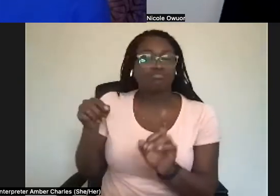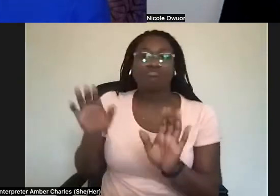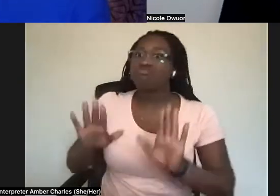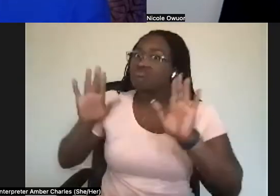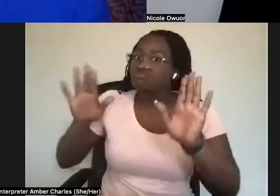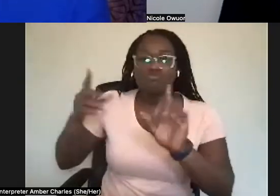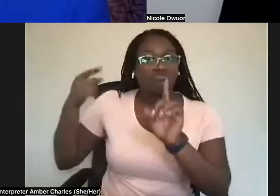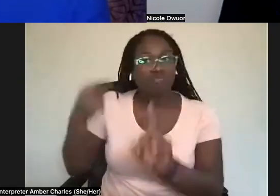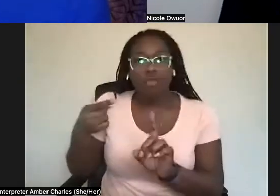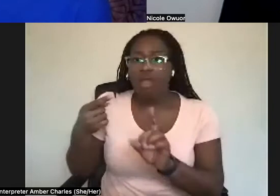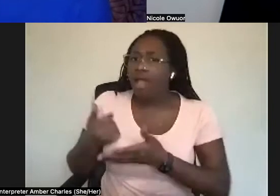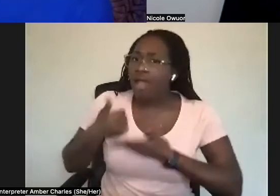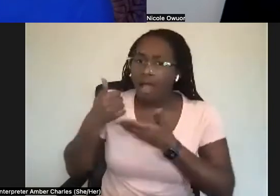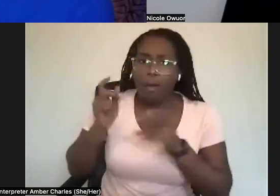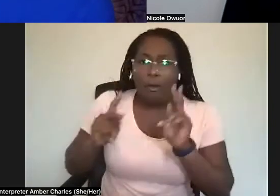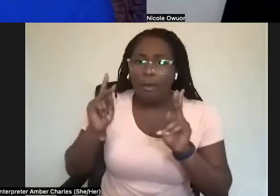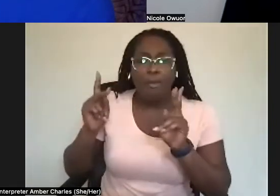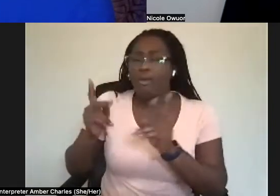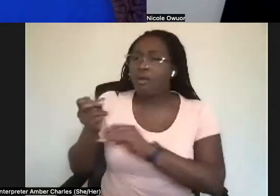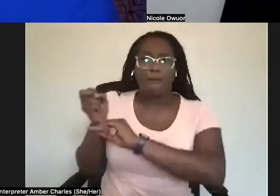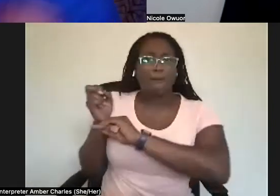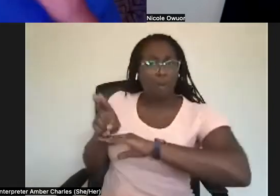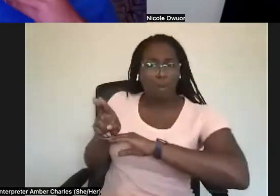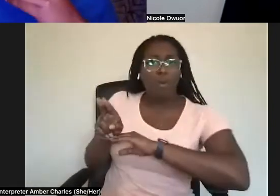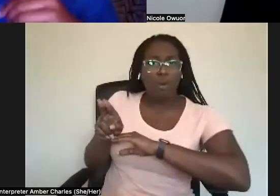people overcome